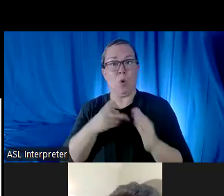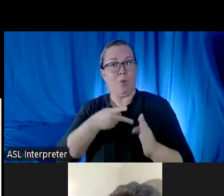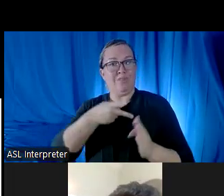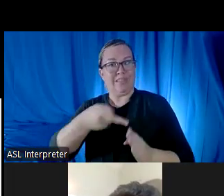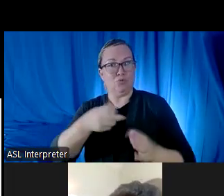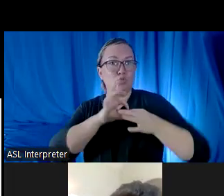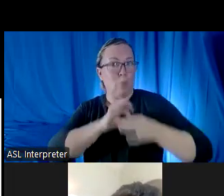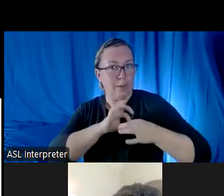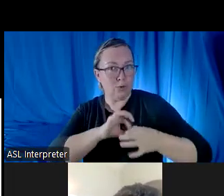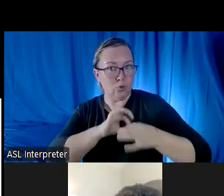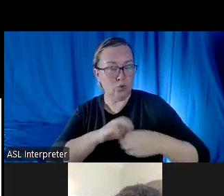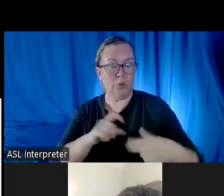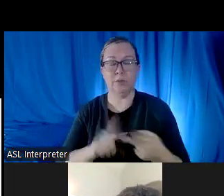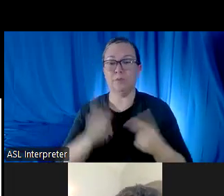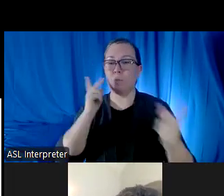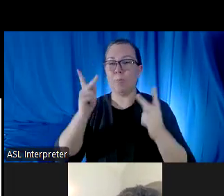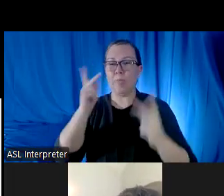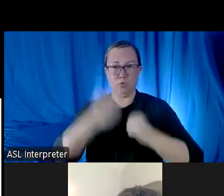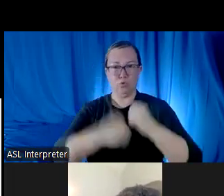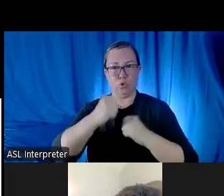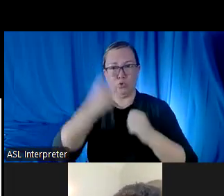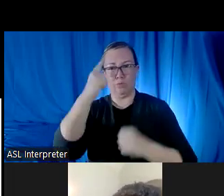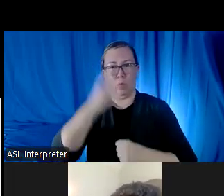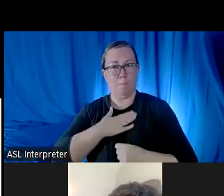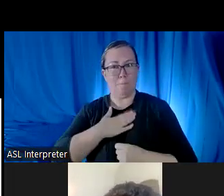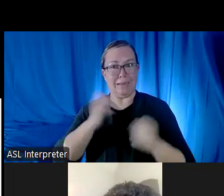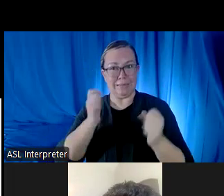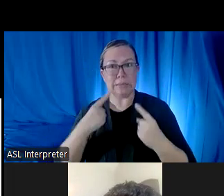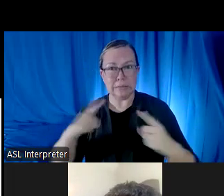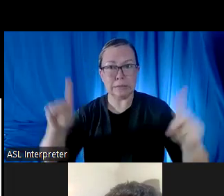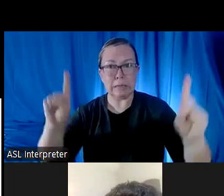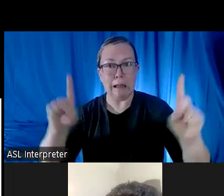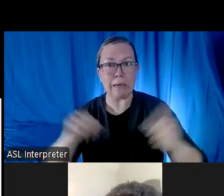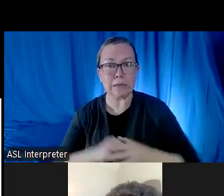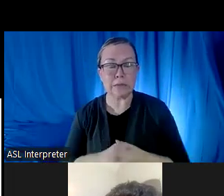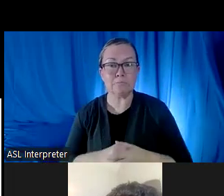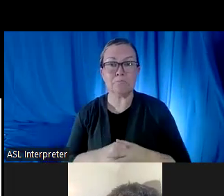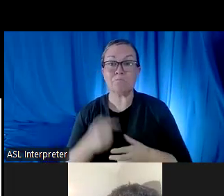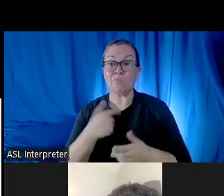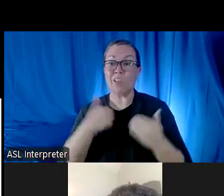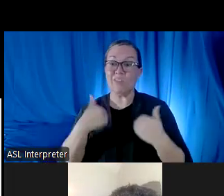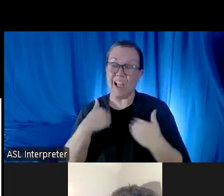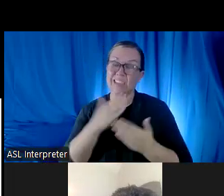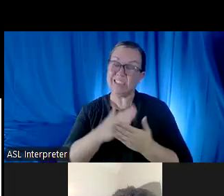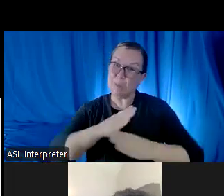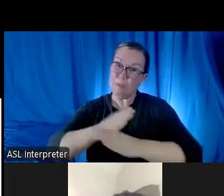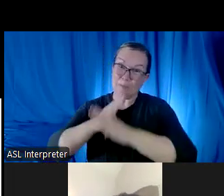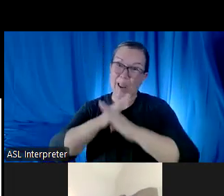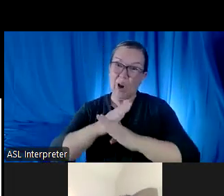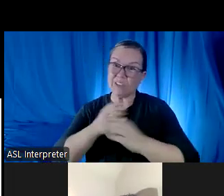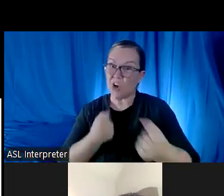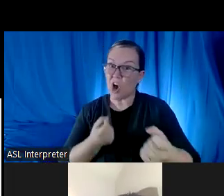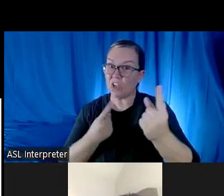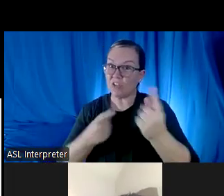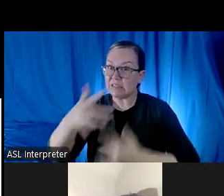relationships, and visual structure for my success. I've had some barriers understanding